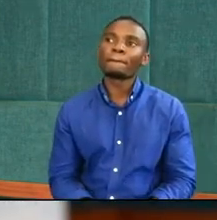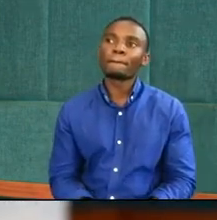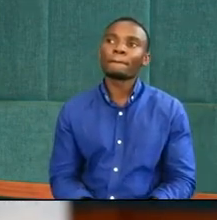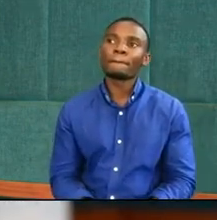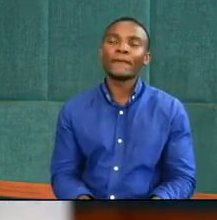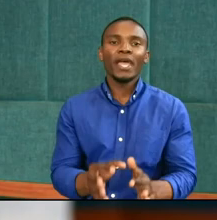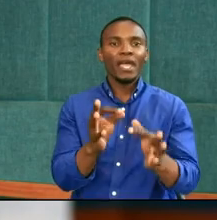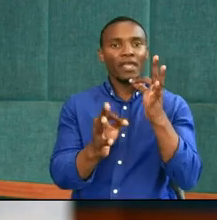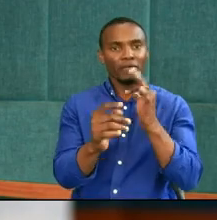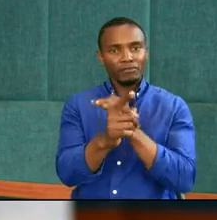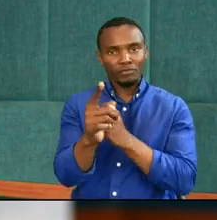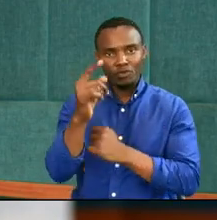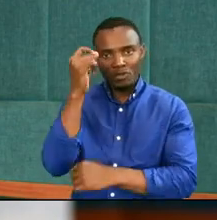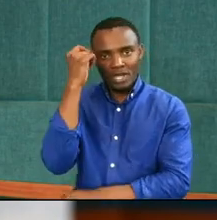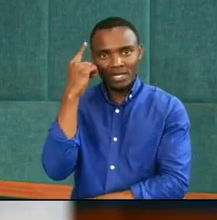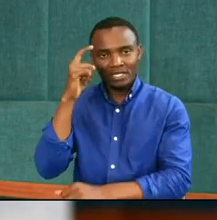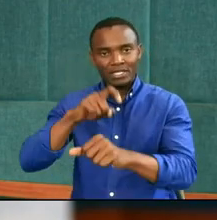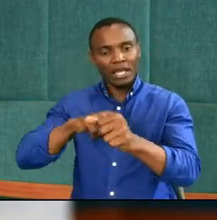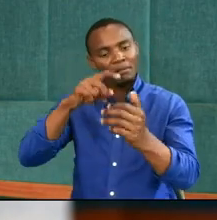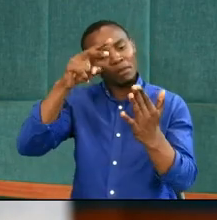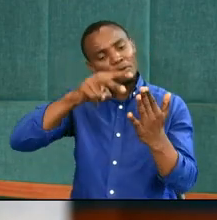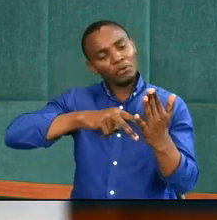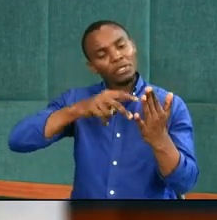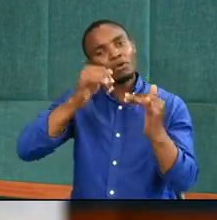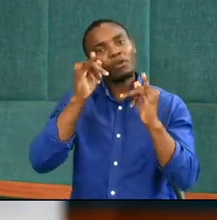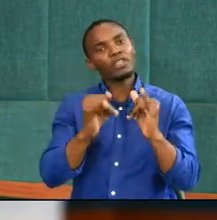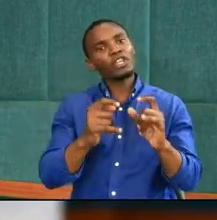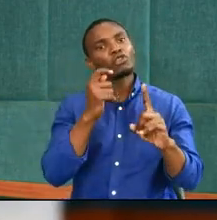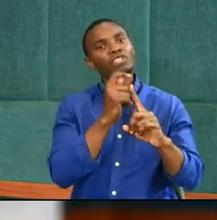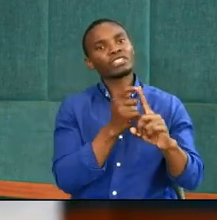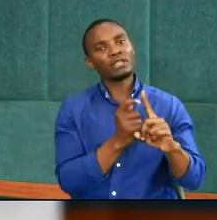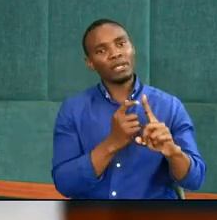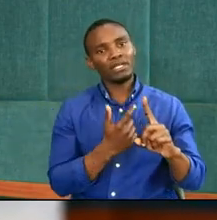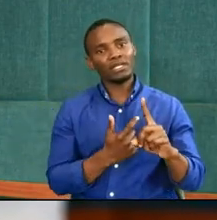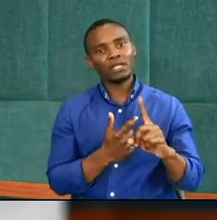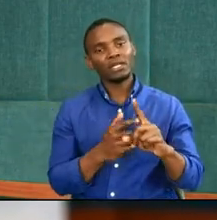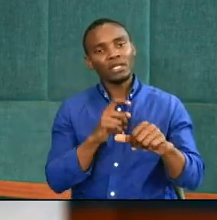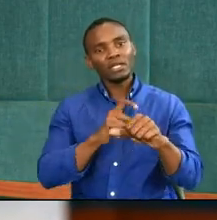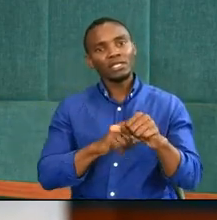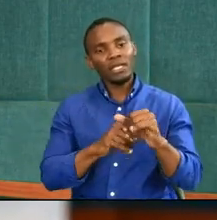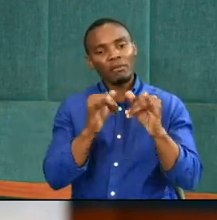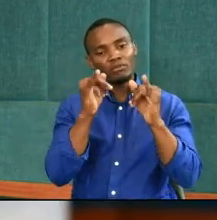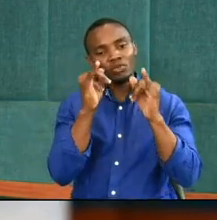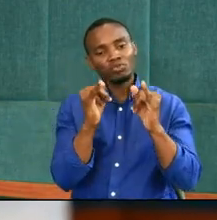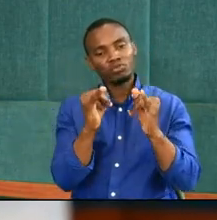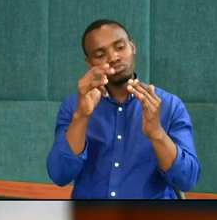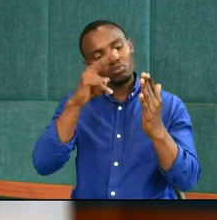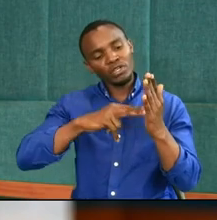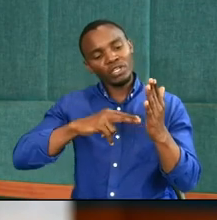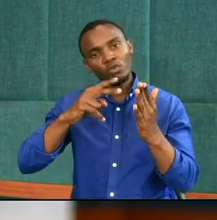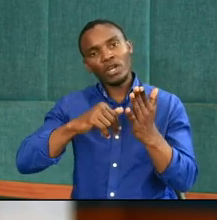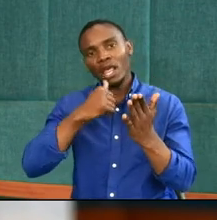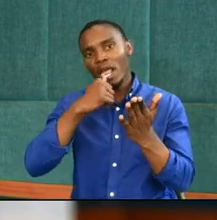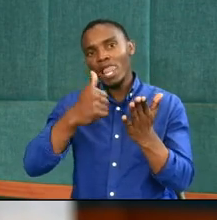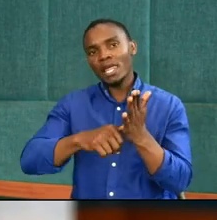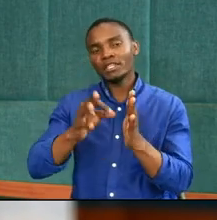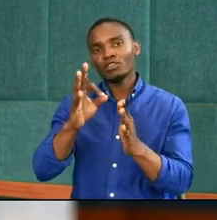So if you understand, when you read the New Testament, when you read the letters written by